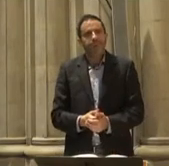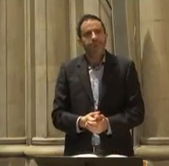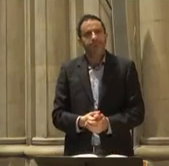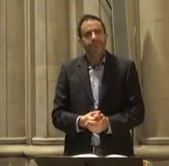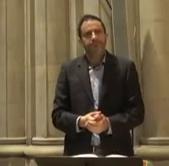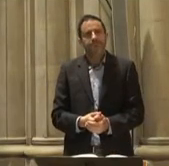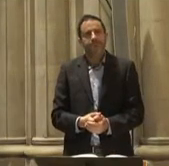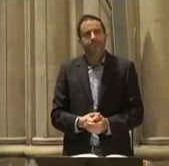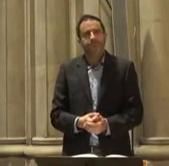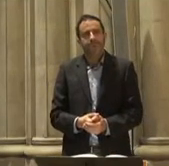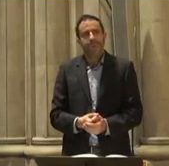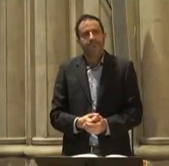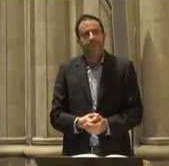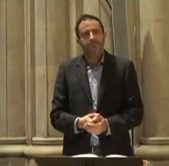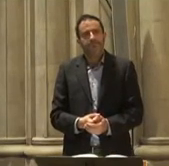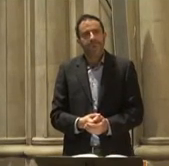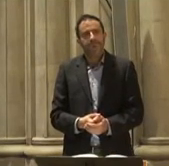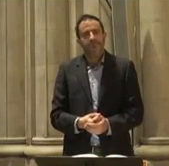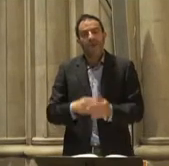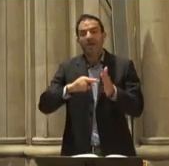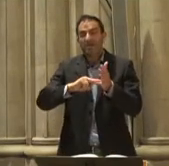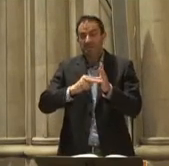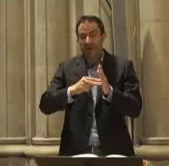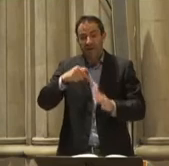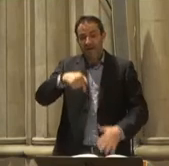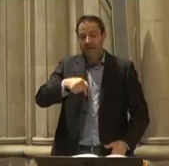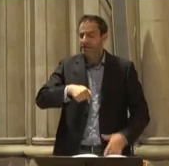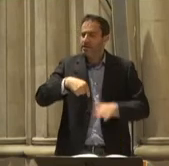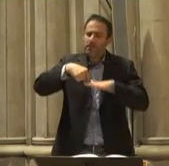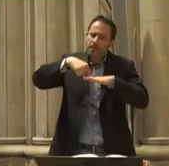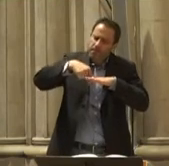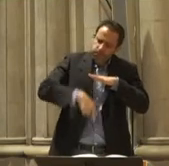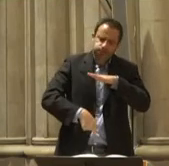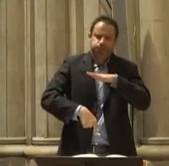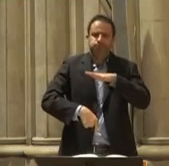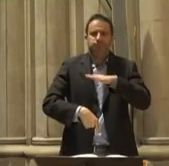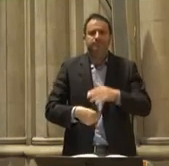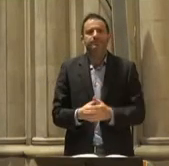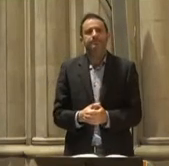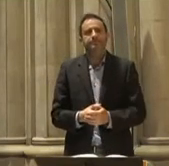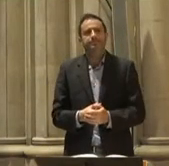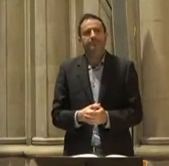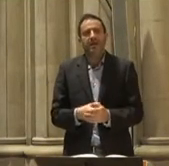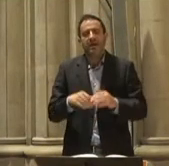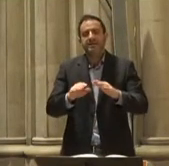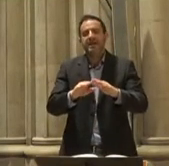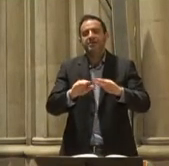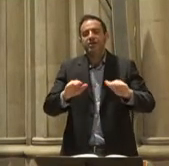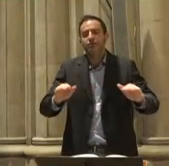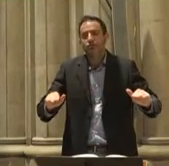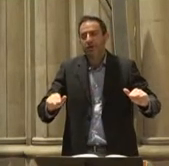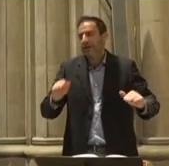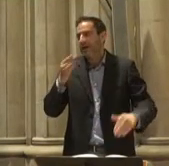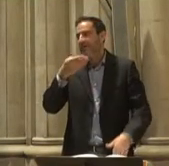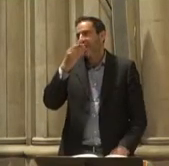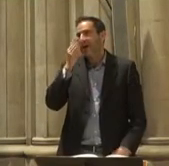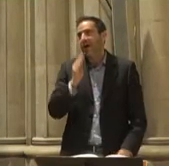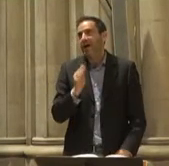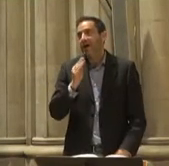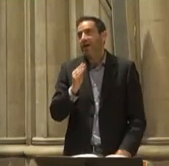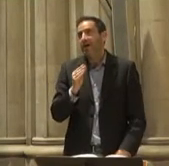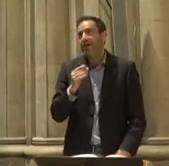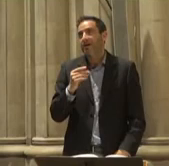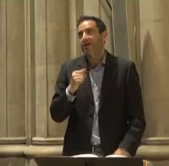The implications of this idea are profound. As children of God, we